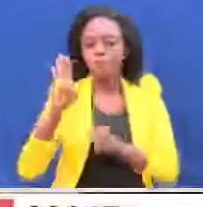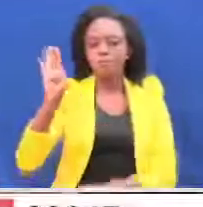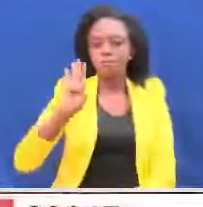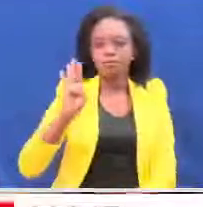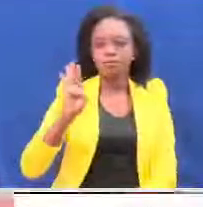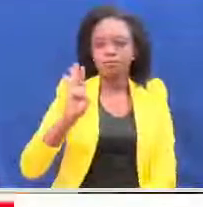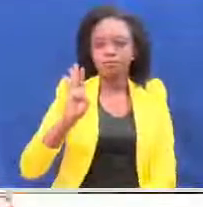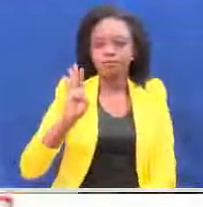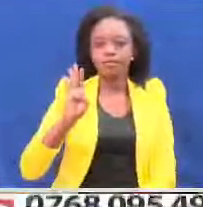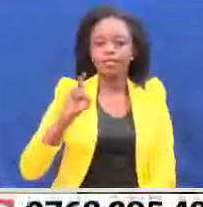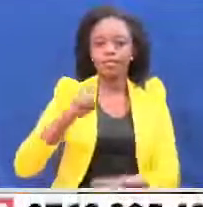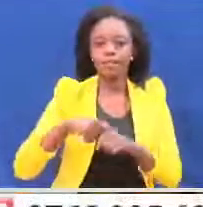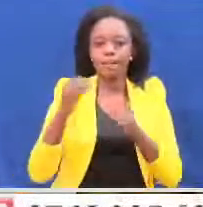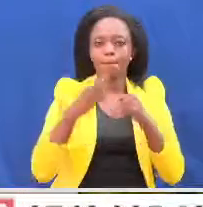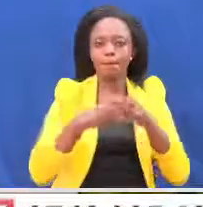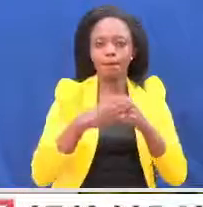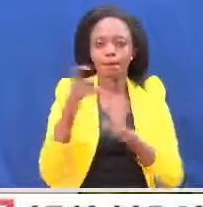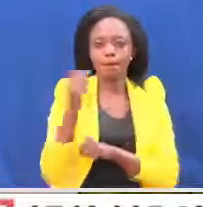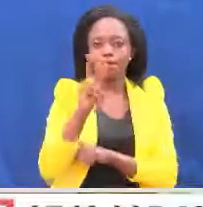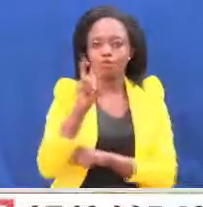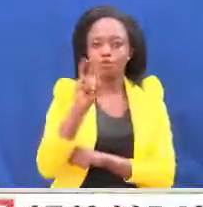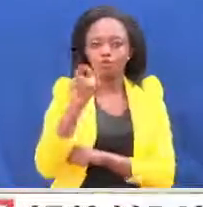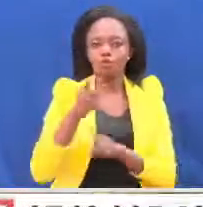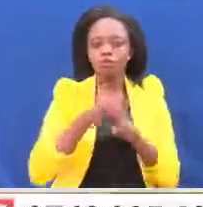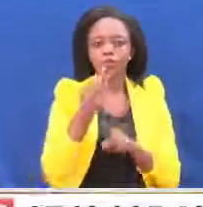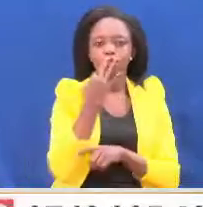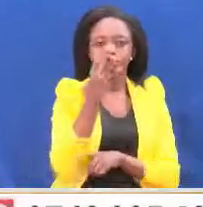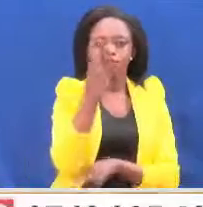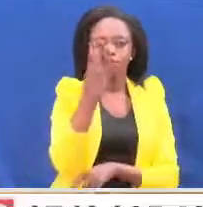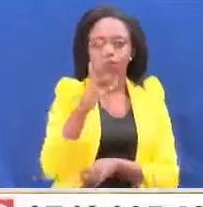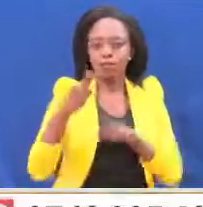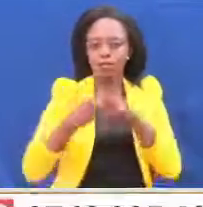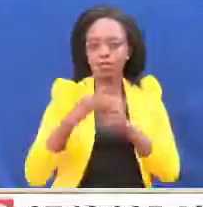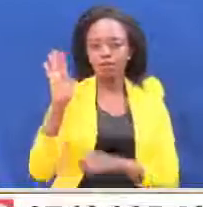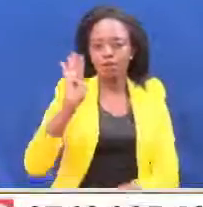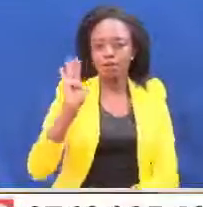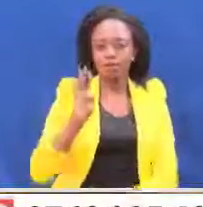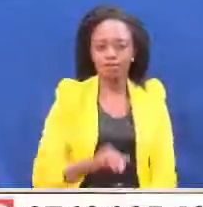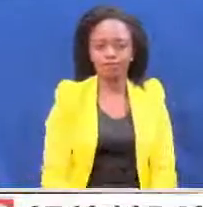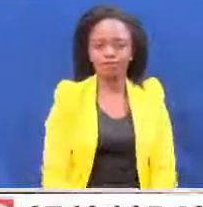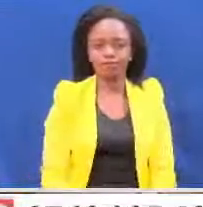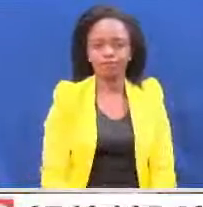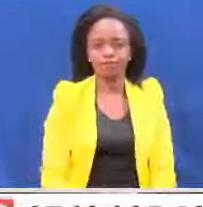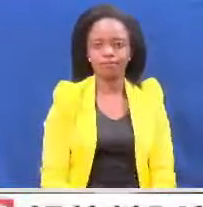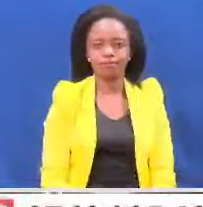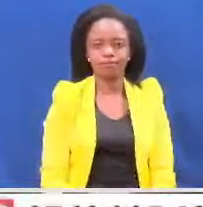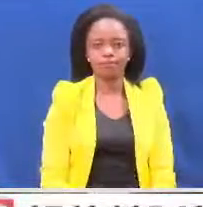shillings at the end of September 2020 from 348 billion. Shillings.